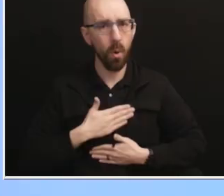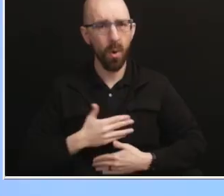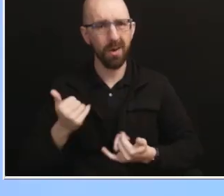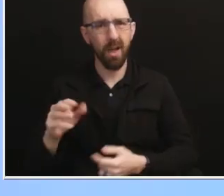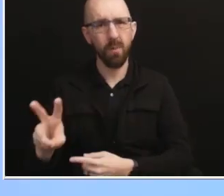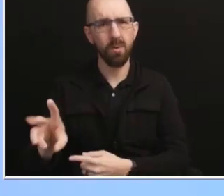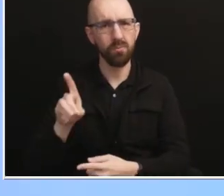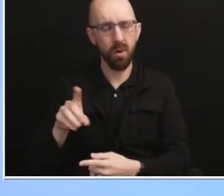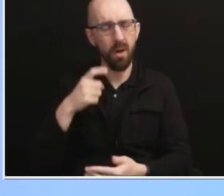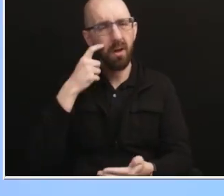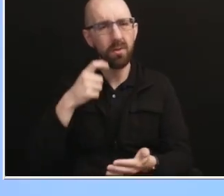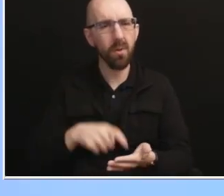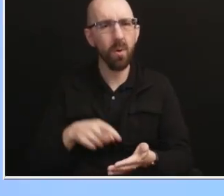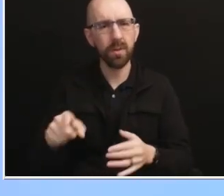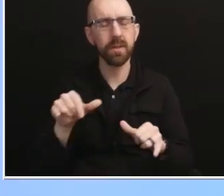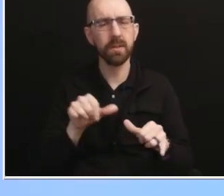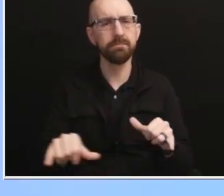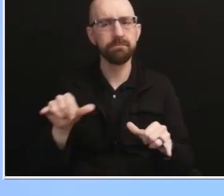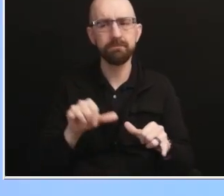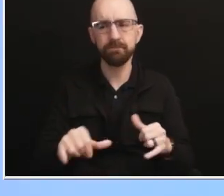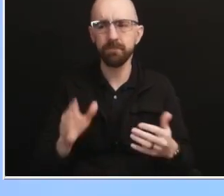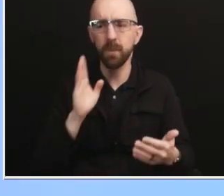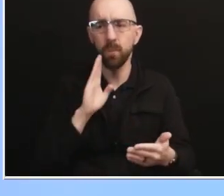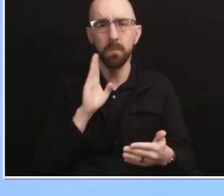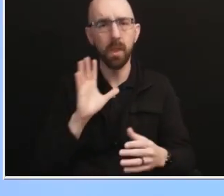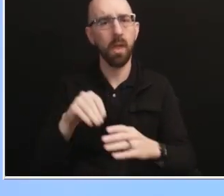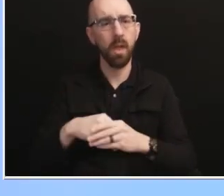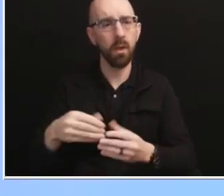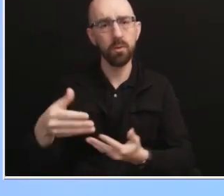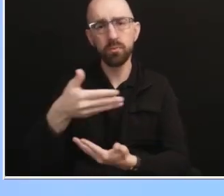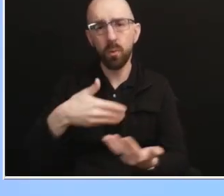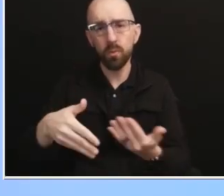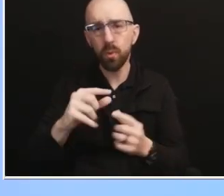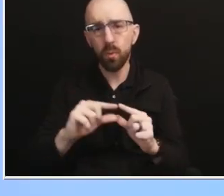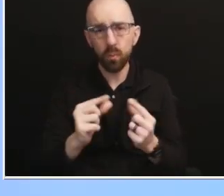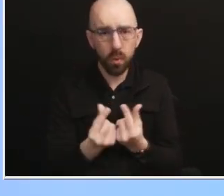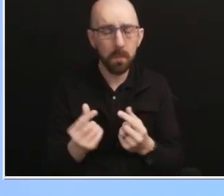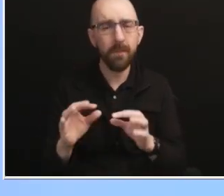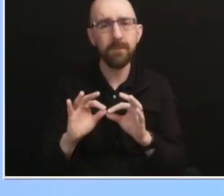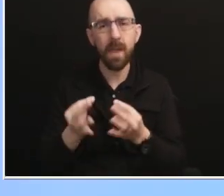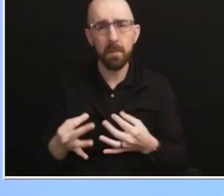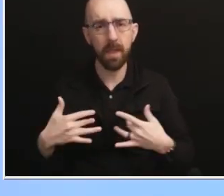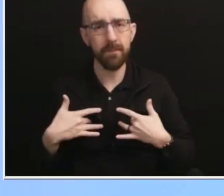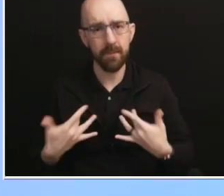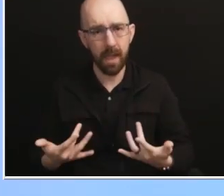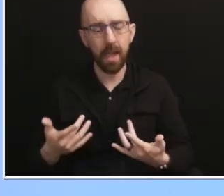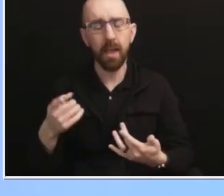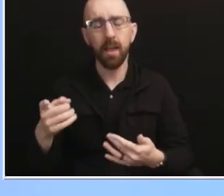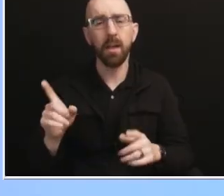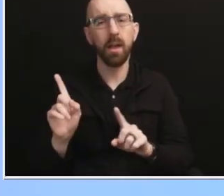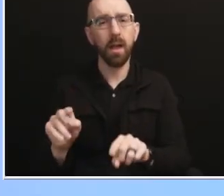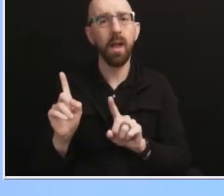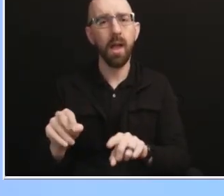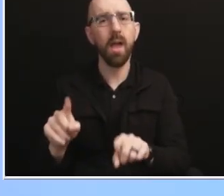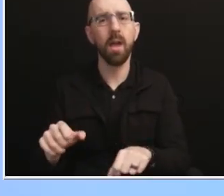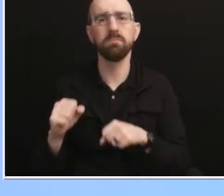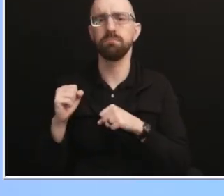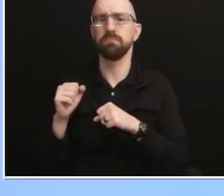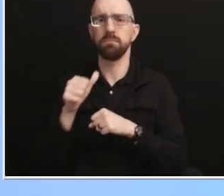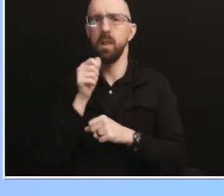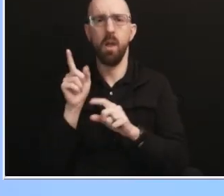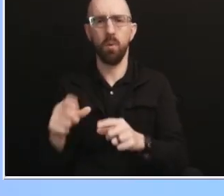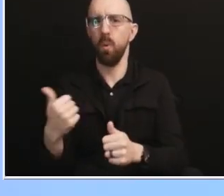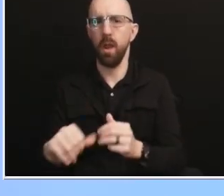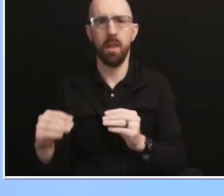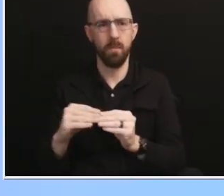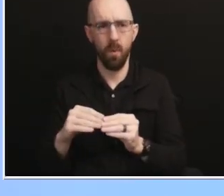that routinely would be part of a social circle or even family events that stops showing up, when they kind of pull